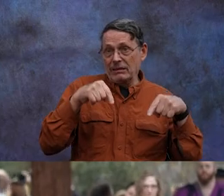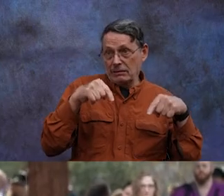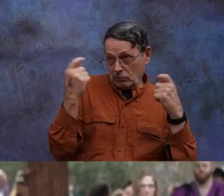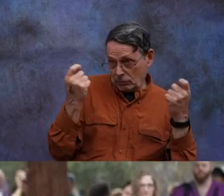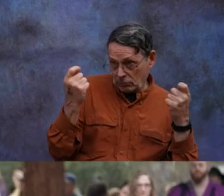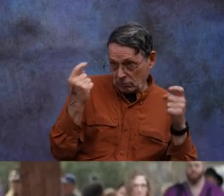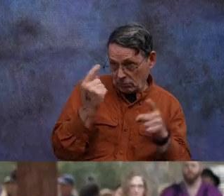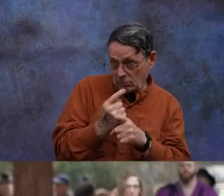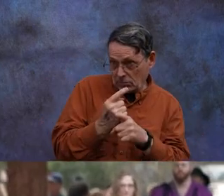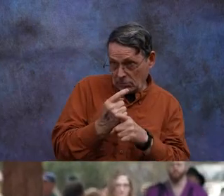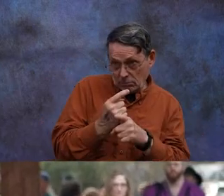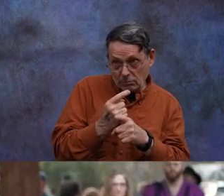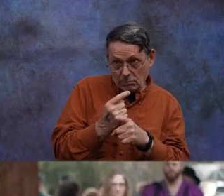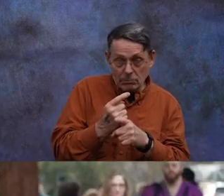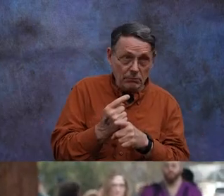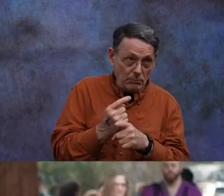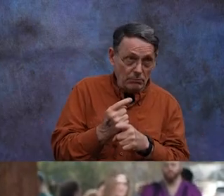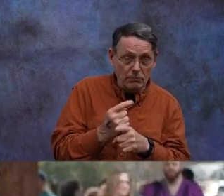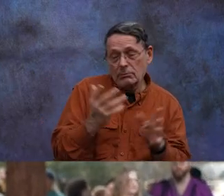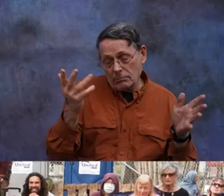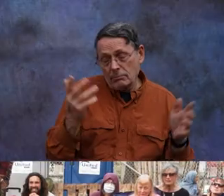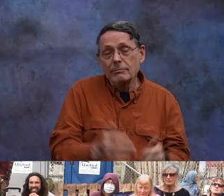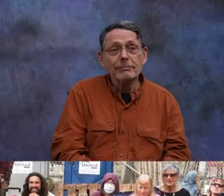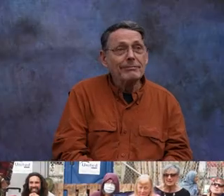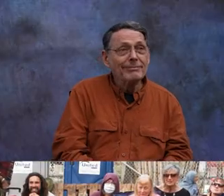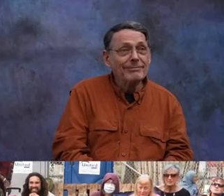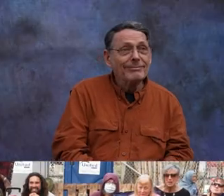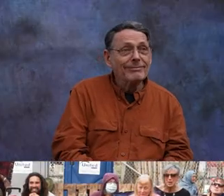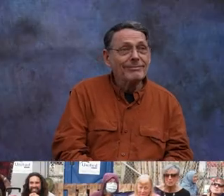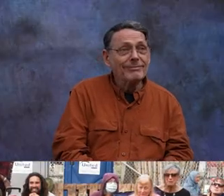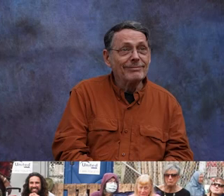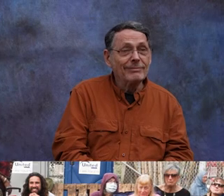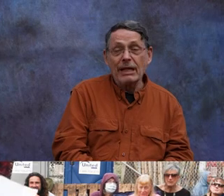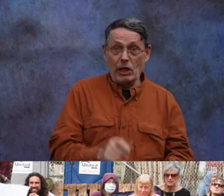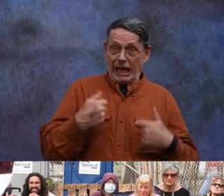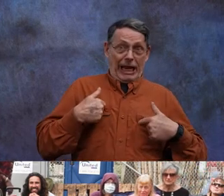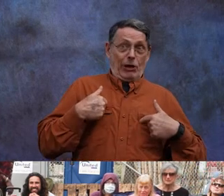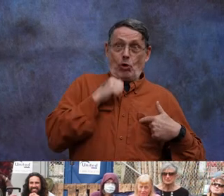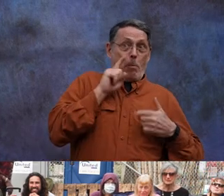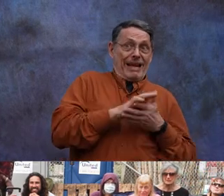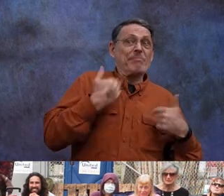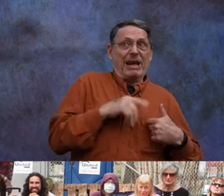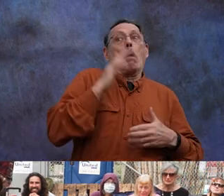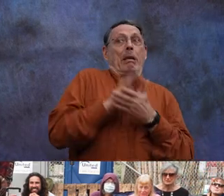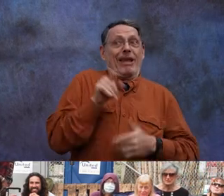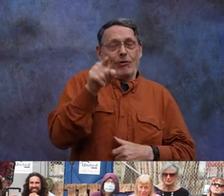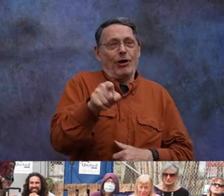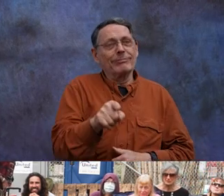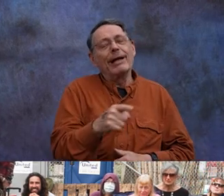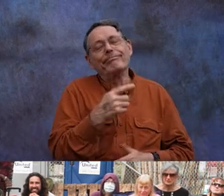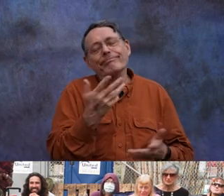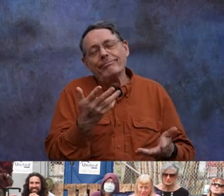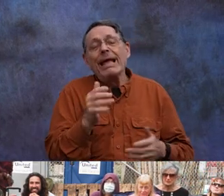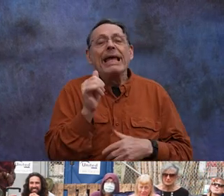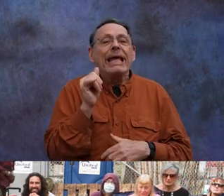right? That's right. If you don't believe me, believe her. Well, let's put it this way. If